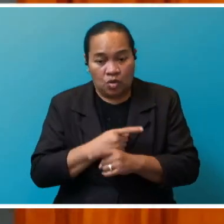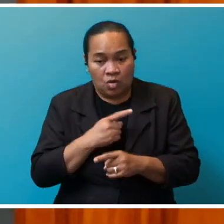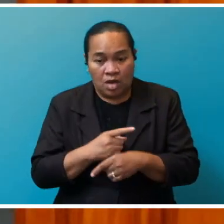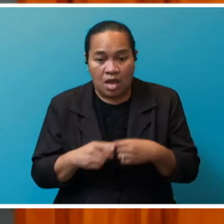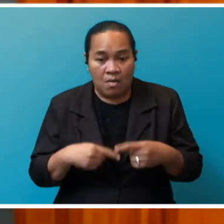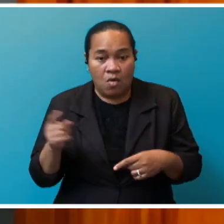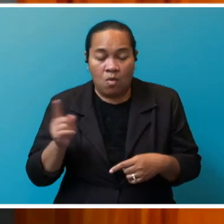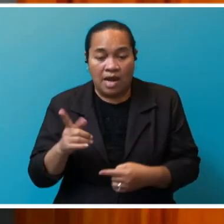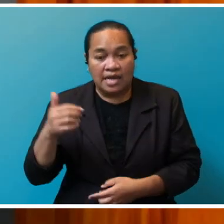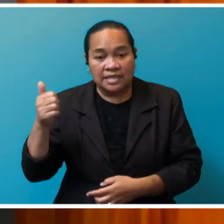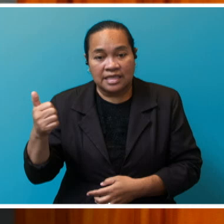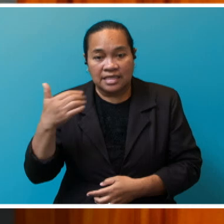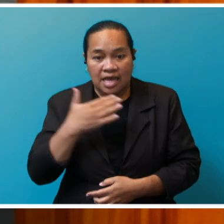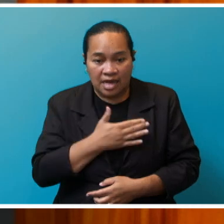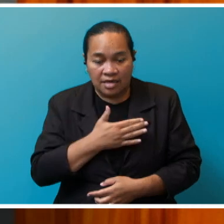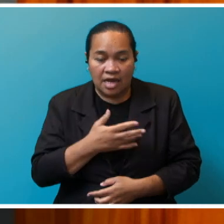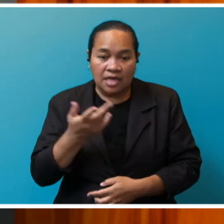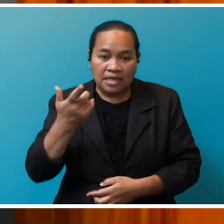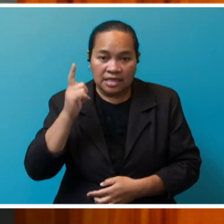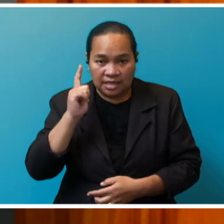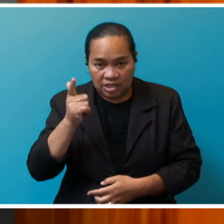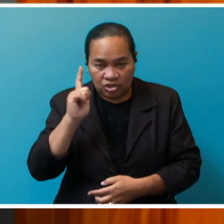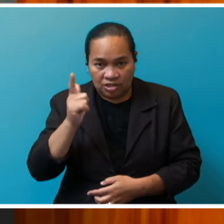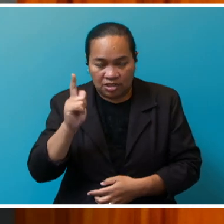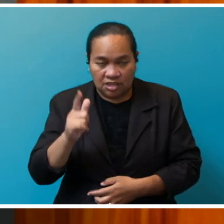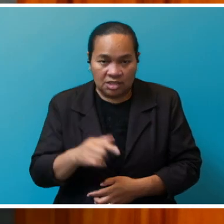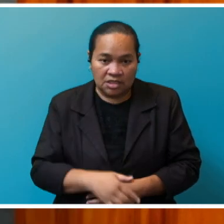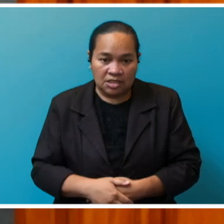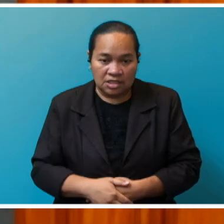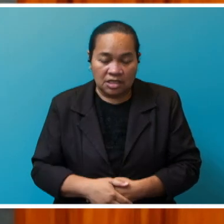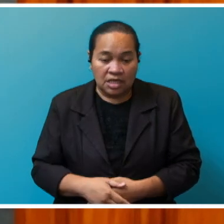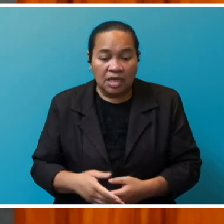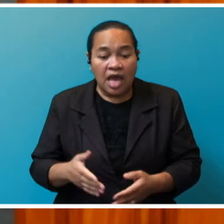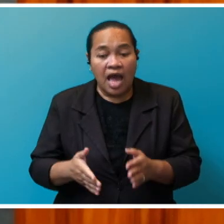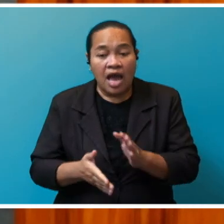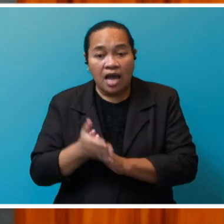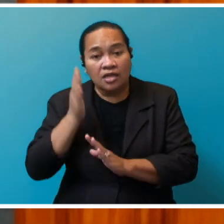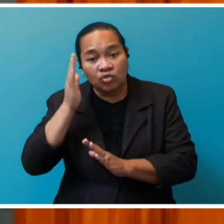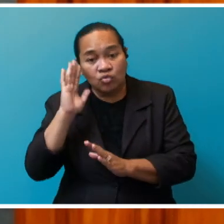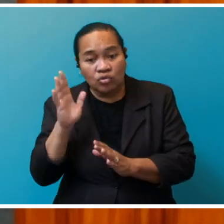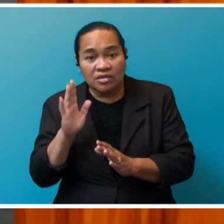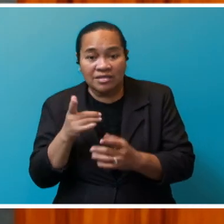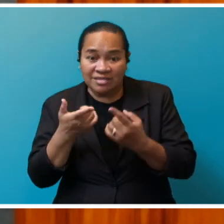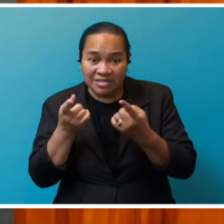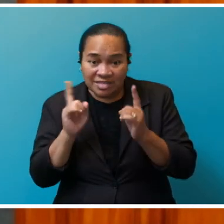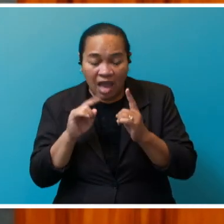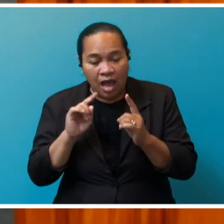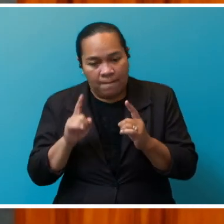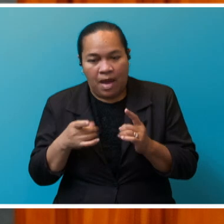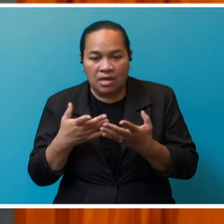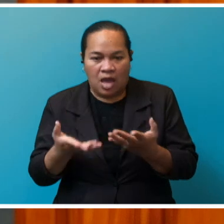600 teachers, secondary school teacher graduates, currently deployed in